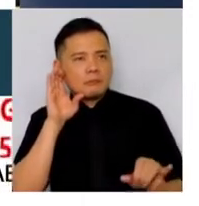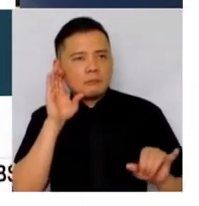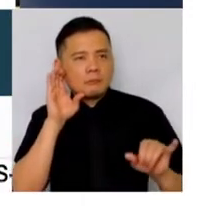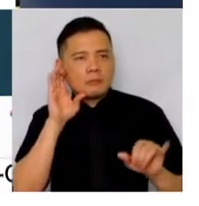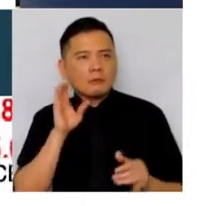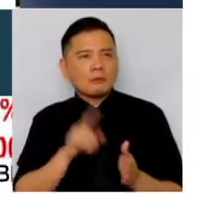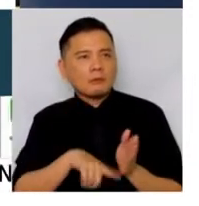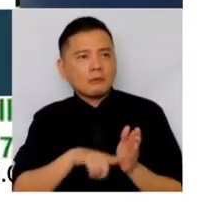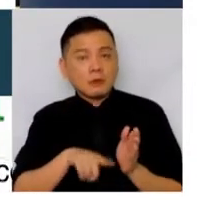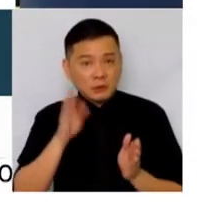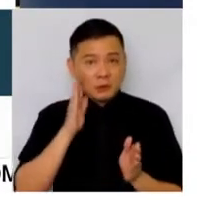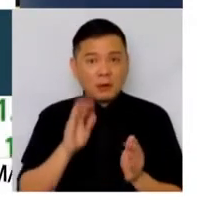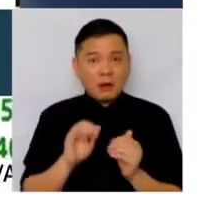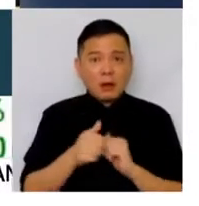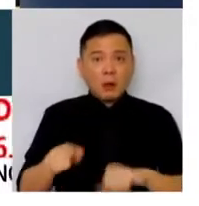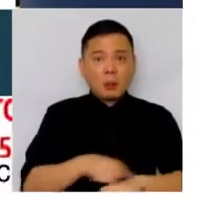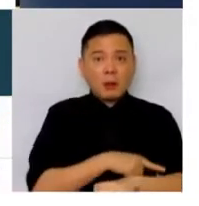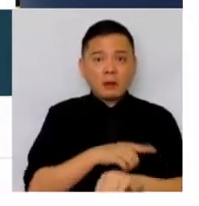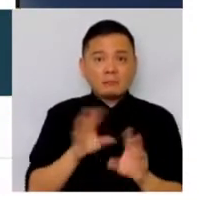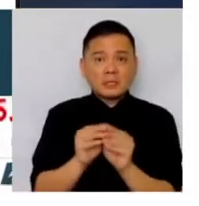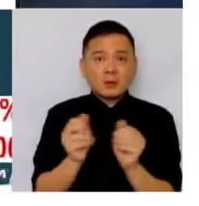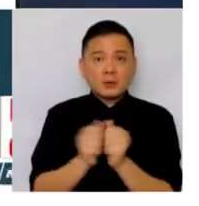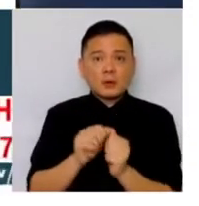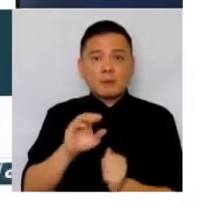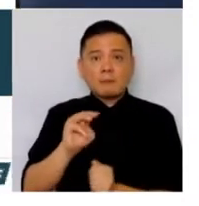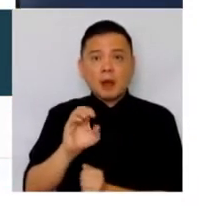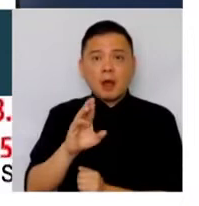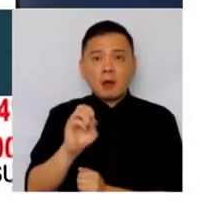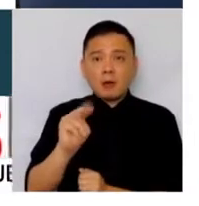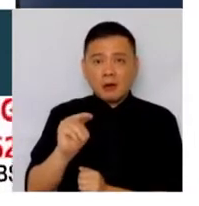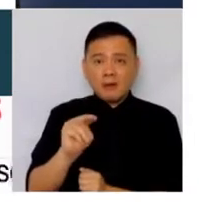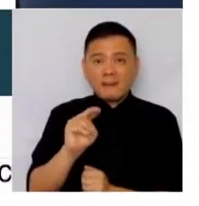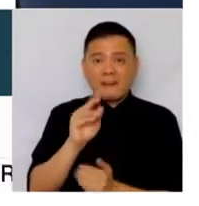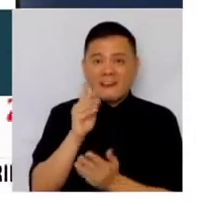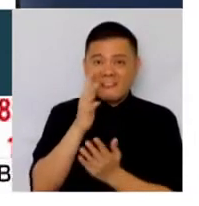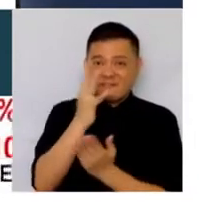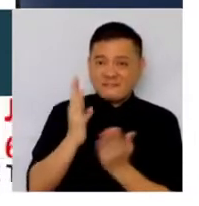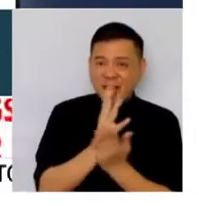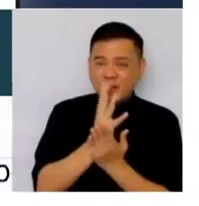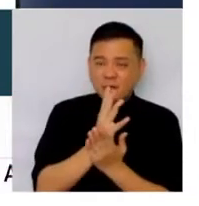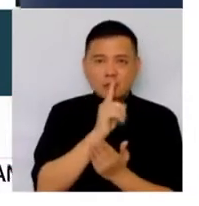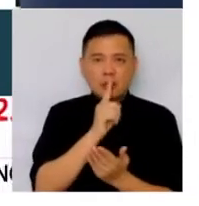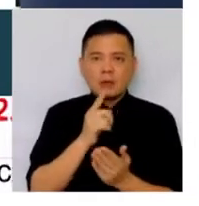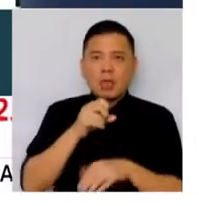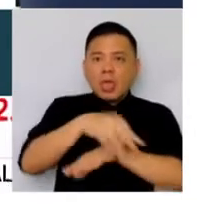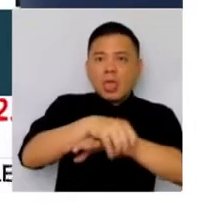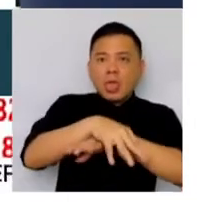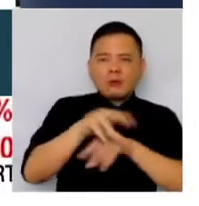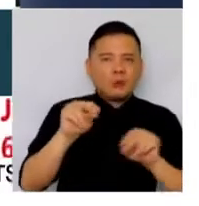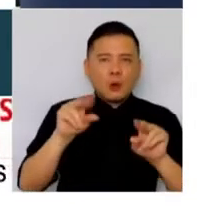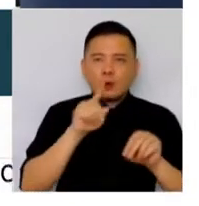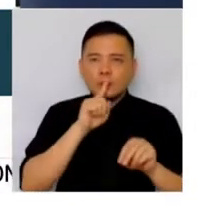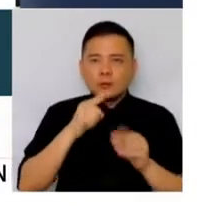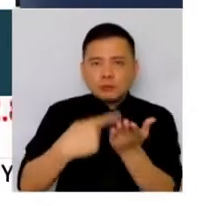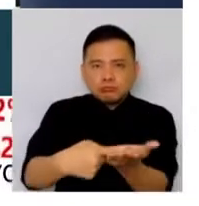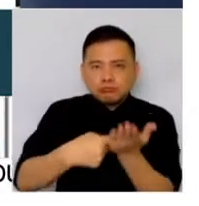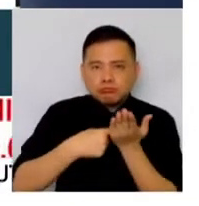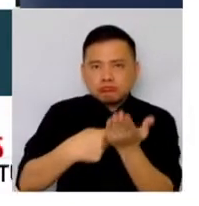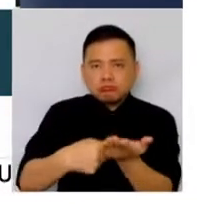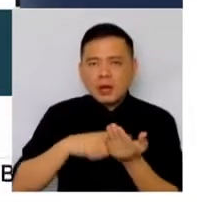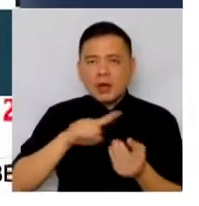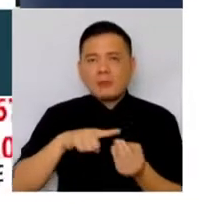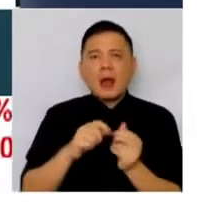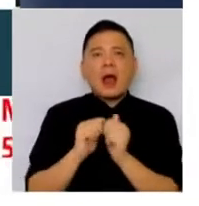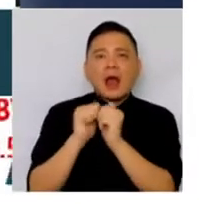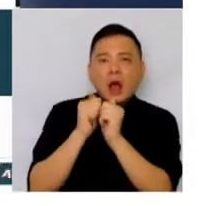long he met with Macron? 5 hours. Mm-hmm. you don't talk chismes in 5 hours. You're really talking, I mean,